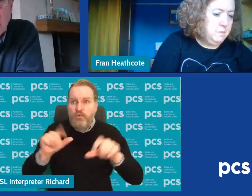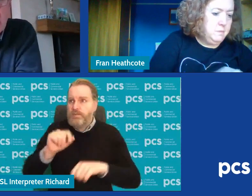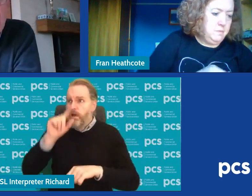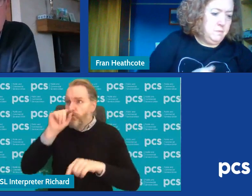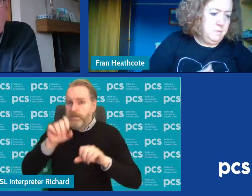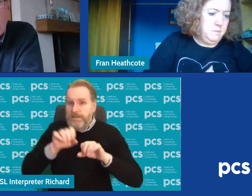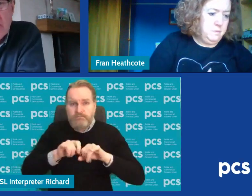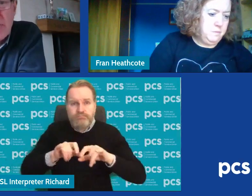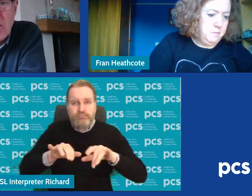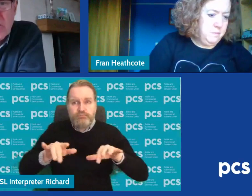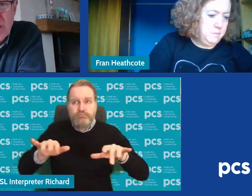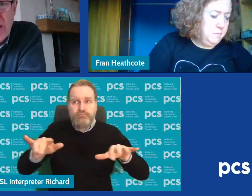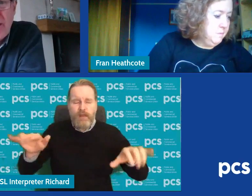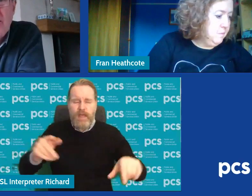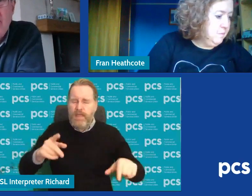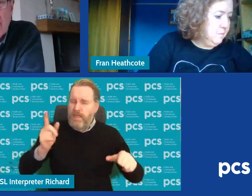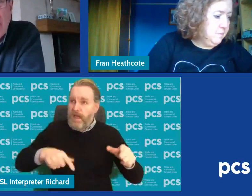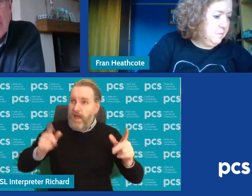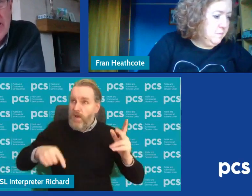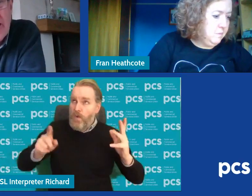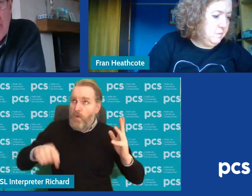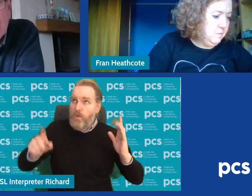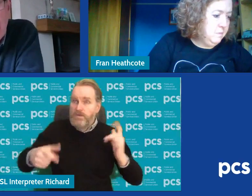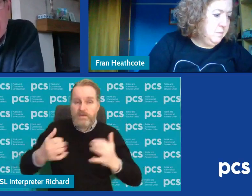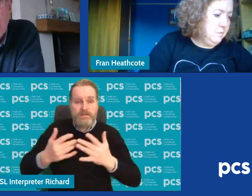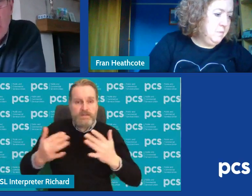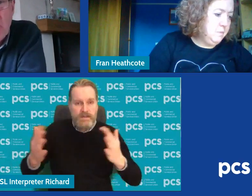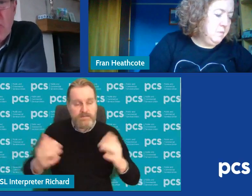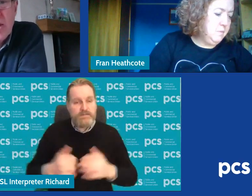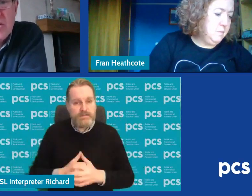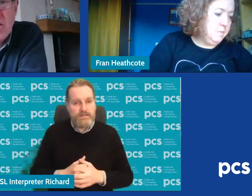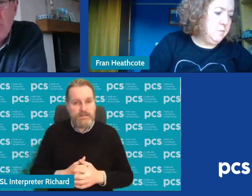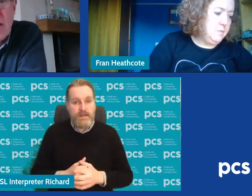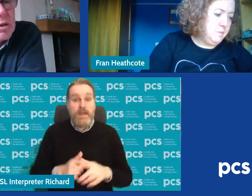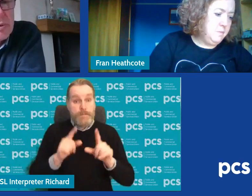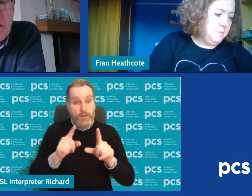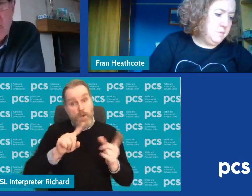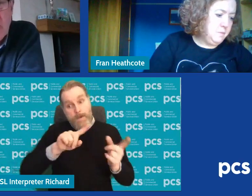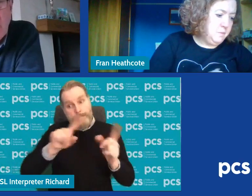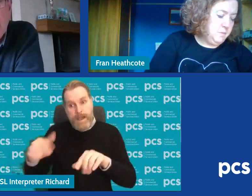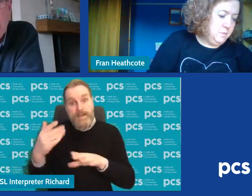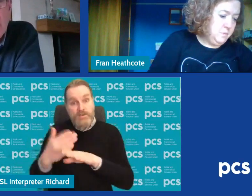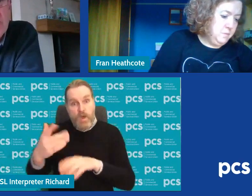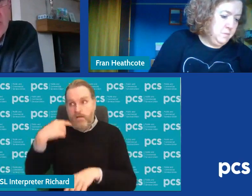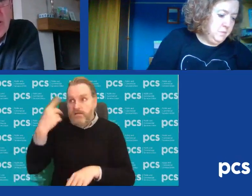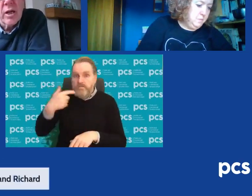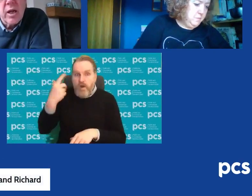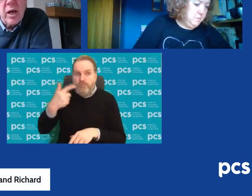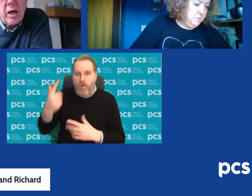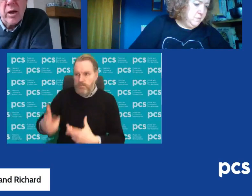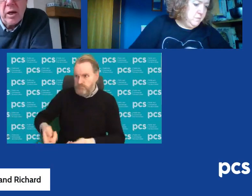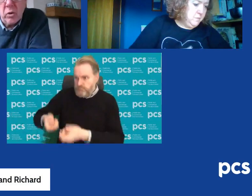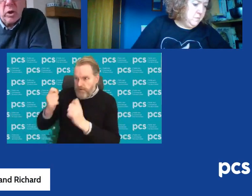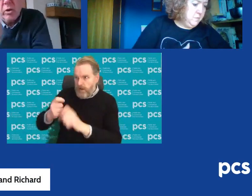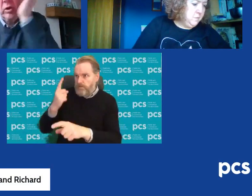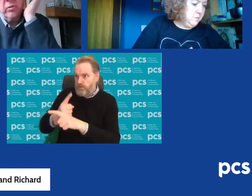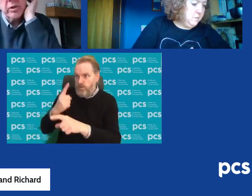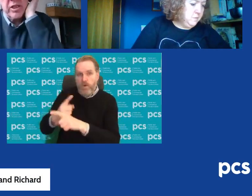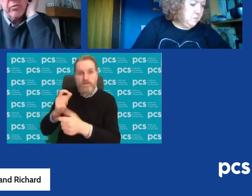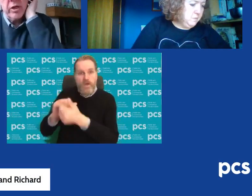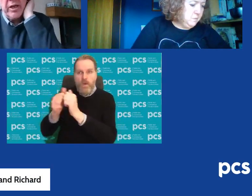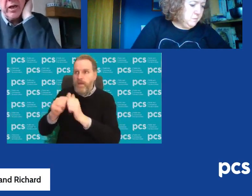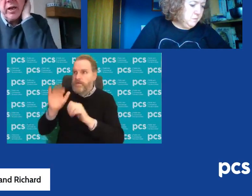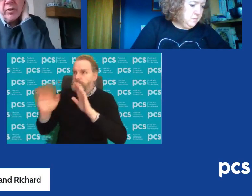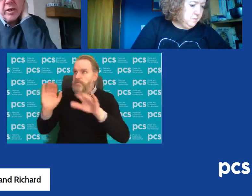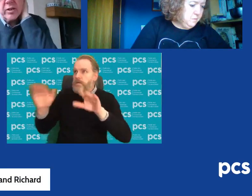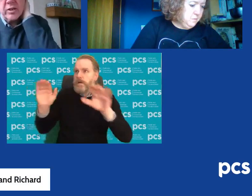is important that everyone who has been on tonight does cascade this back tomorrow. There's bound to be lots of questions. And all I would